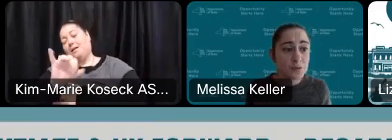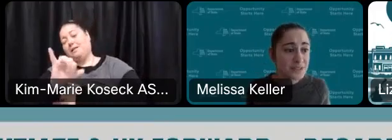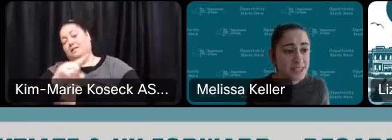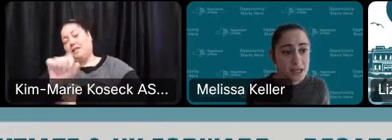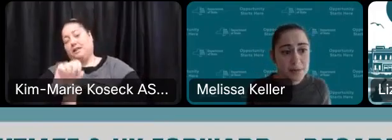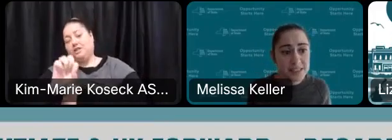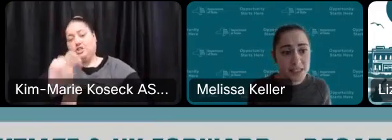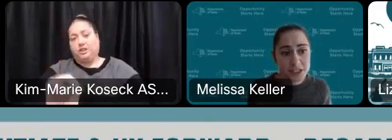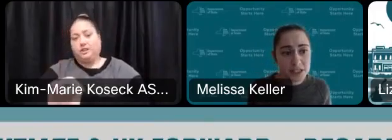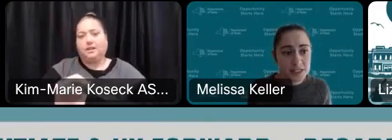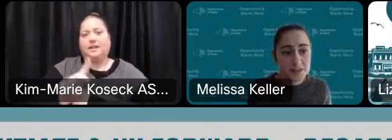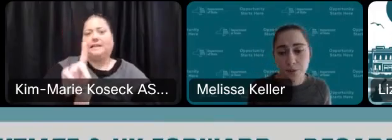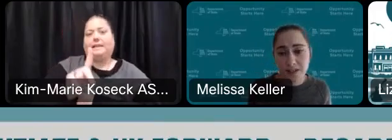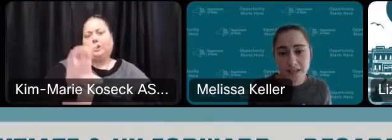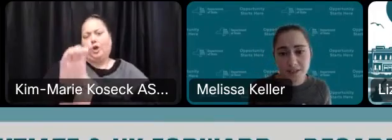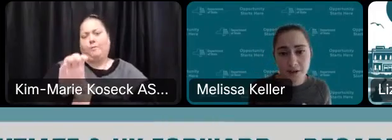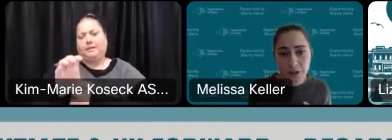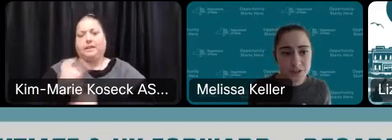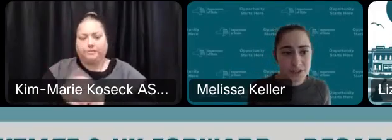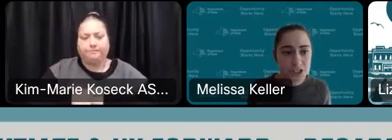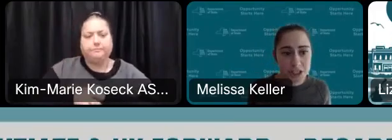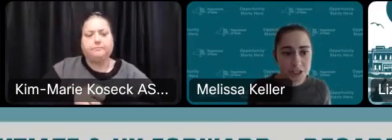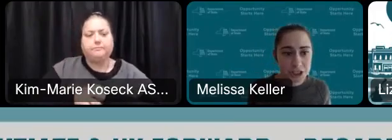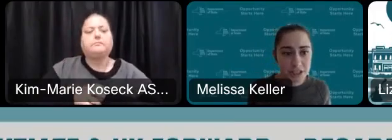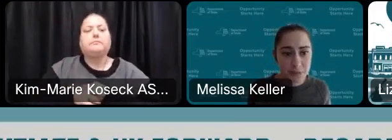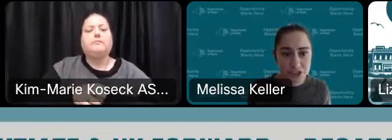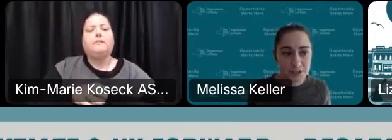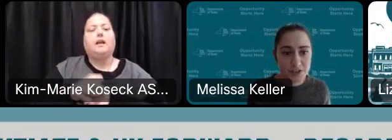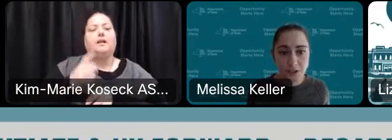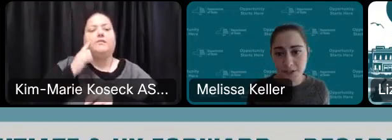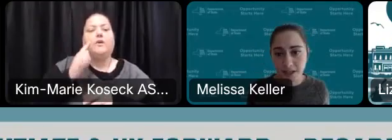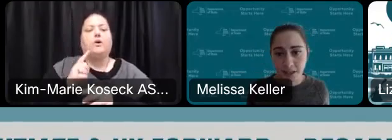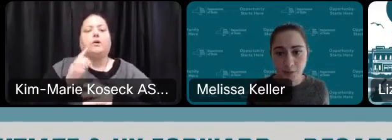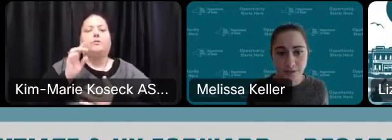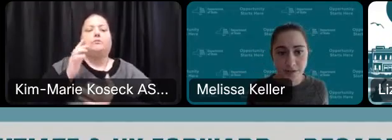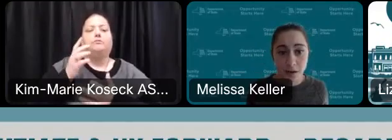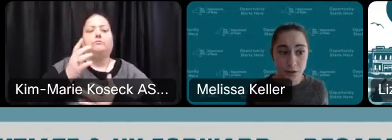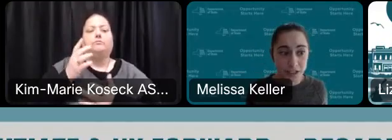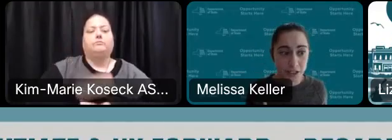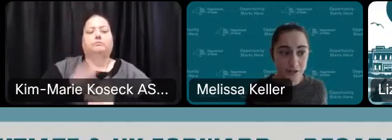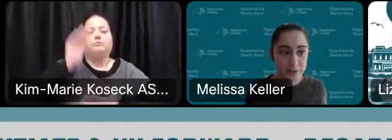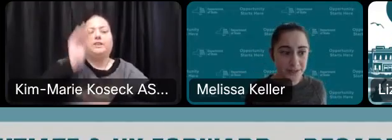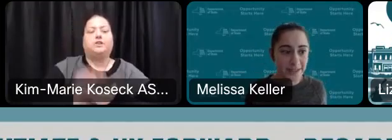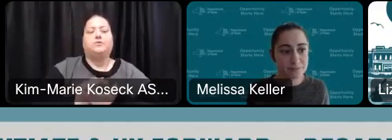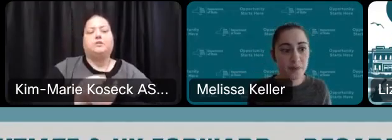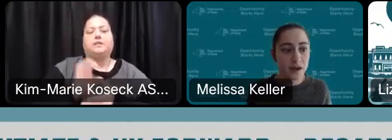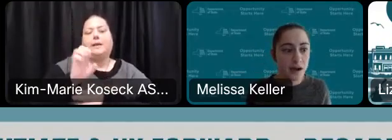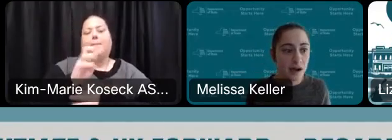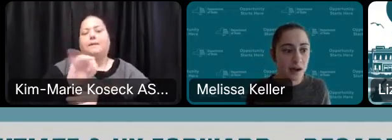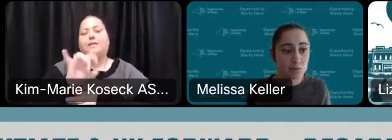So building decarbonization is the process of reducing GHG emissions associated with the operation of a